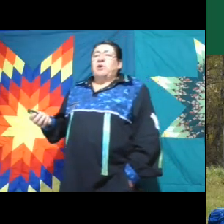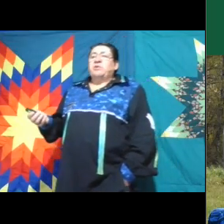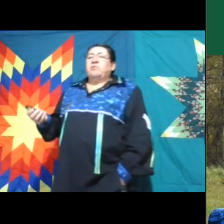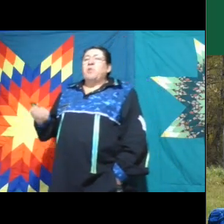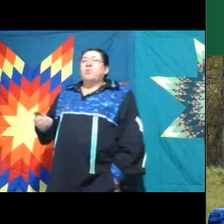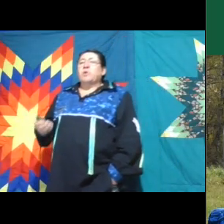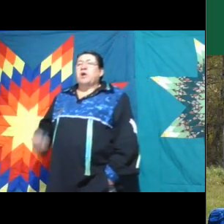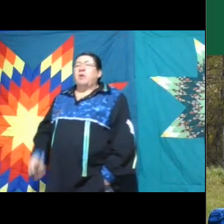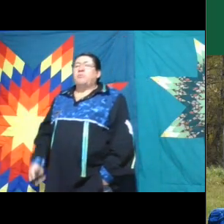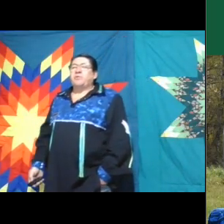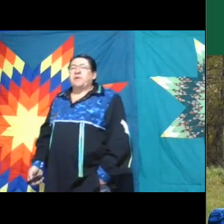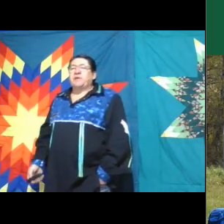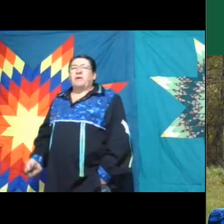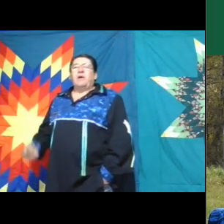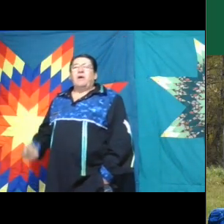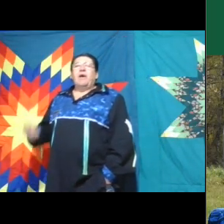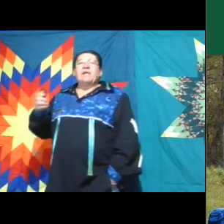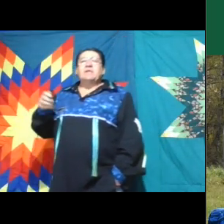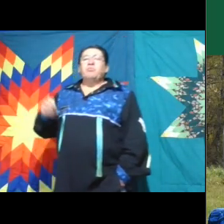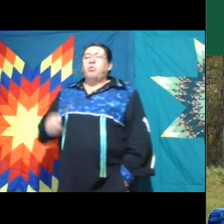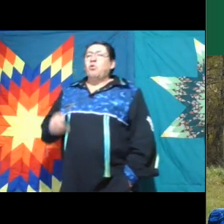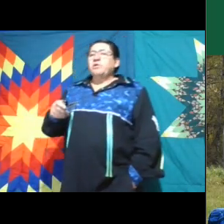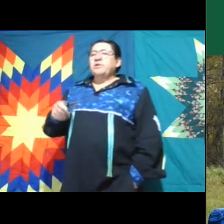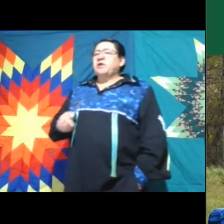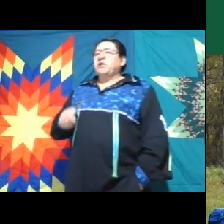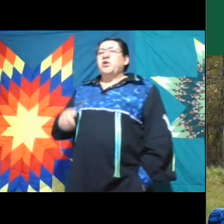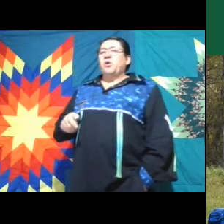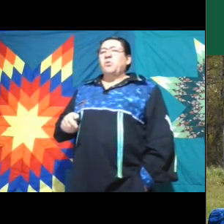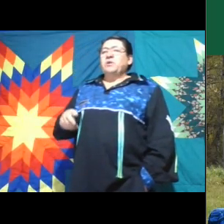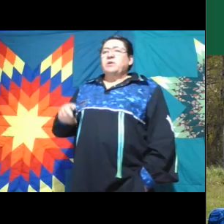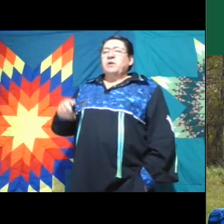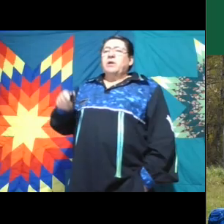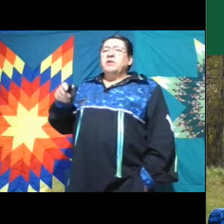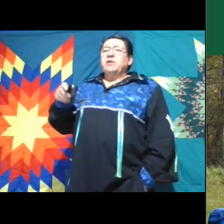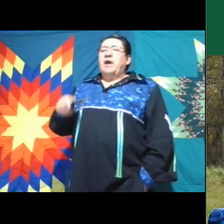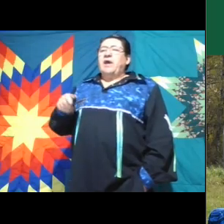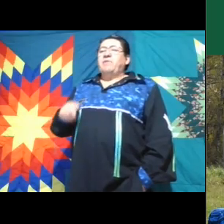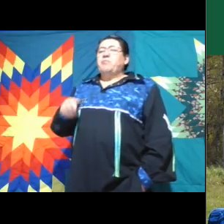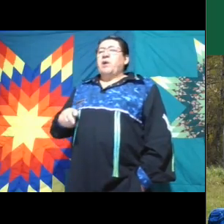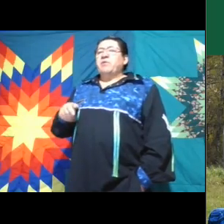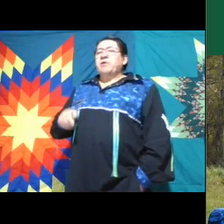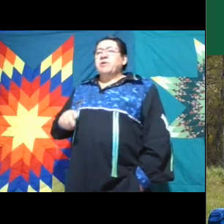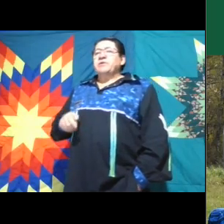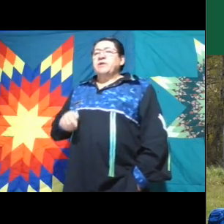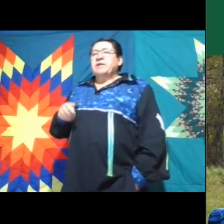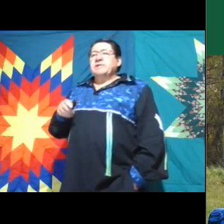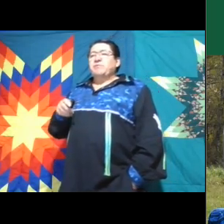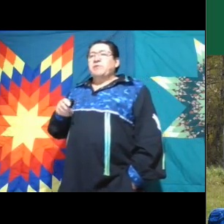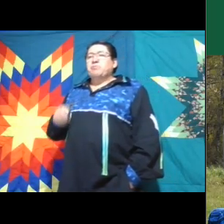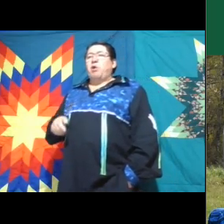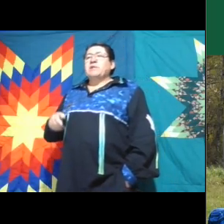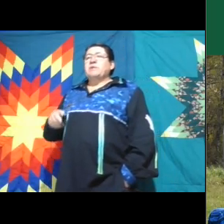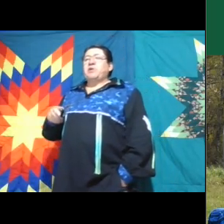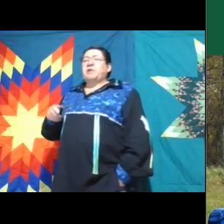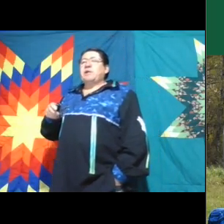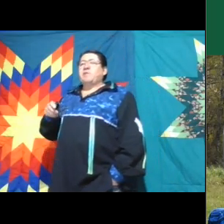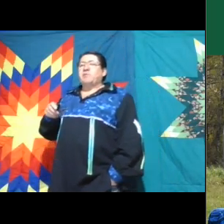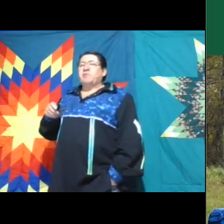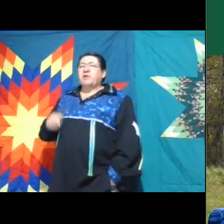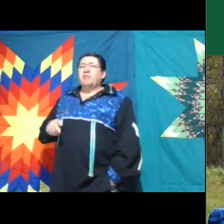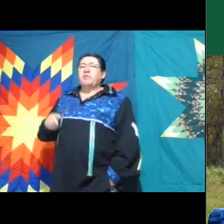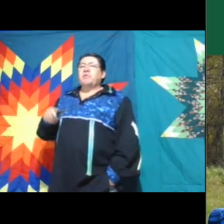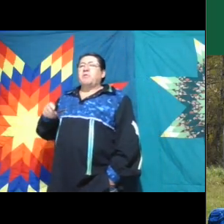flexible on remote work opportunities. It is important to note not every barrier is the